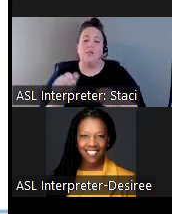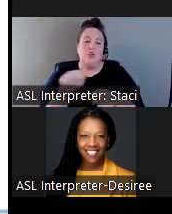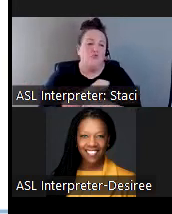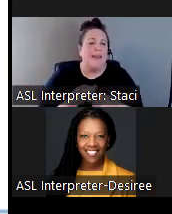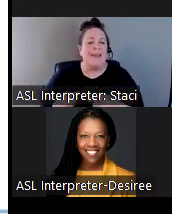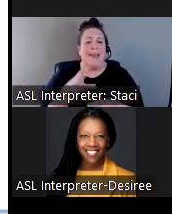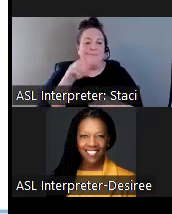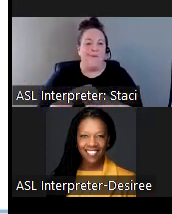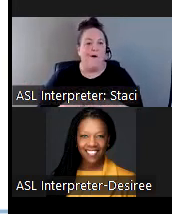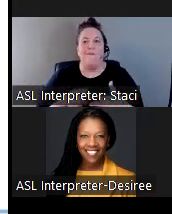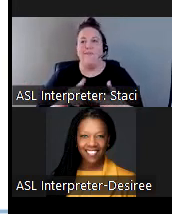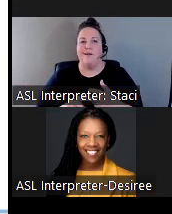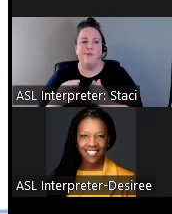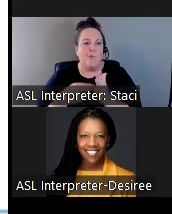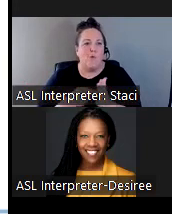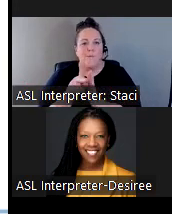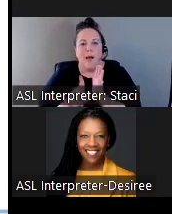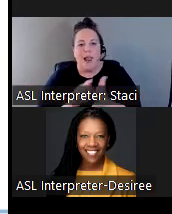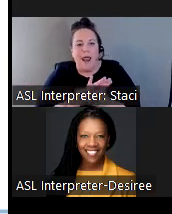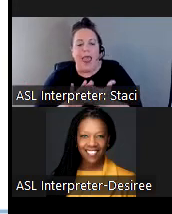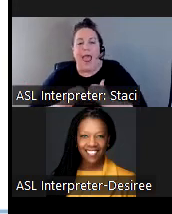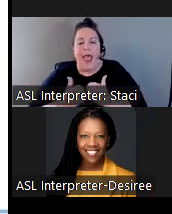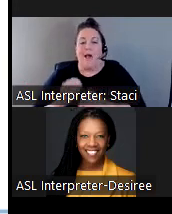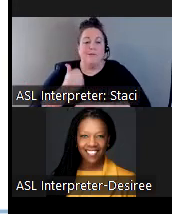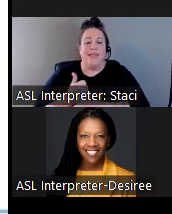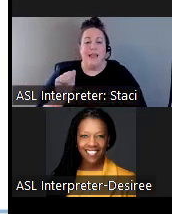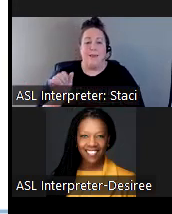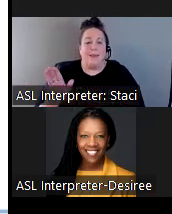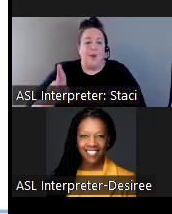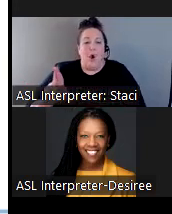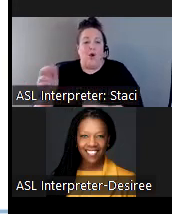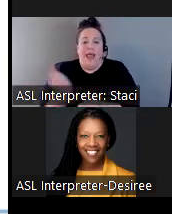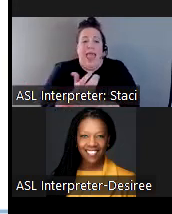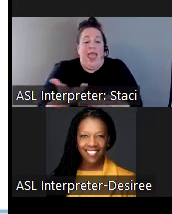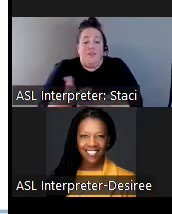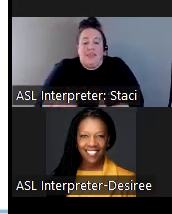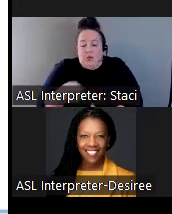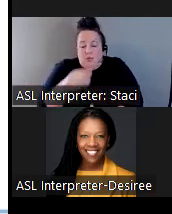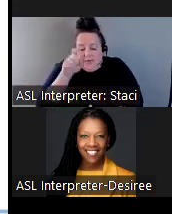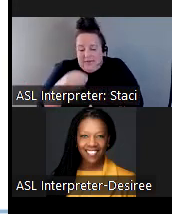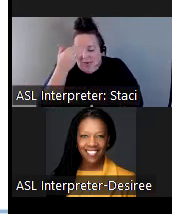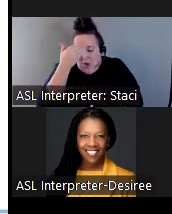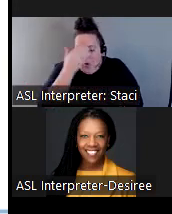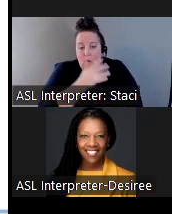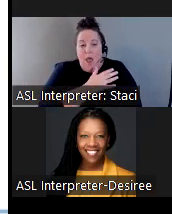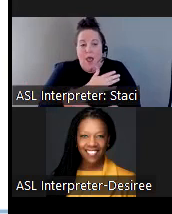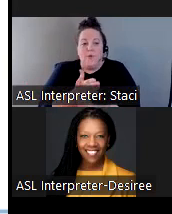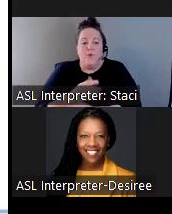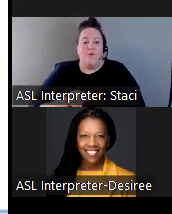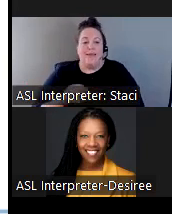there's parameters on how to set up your ABR. There's everything you possibly could need to know, up through hearing aid